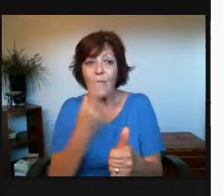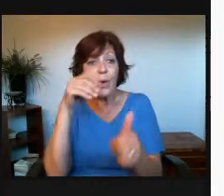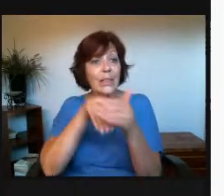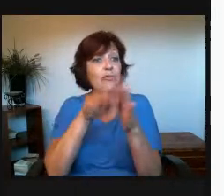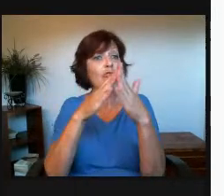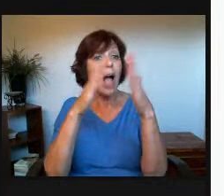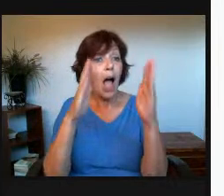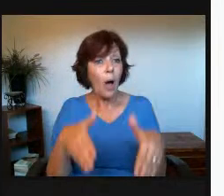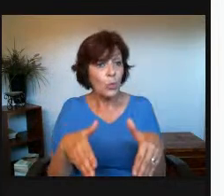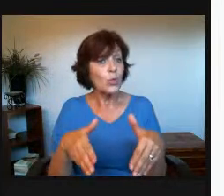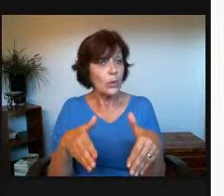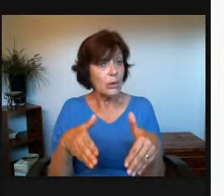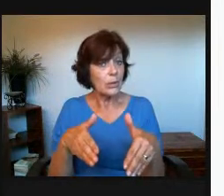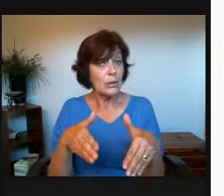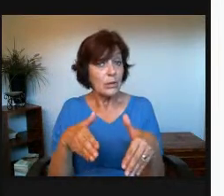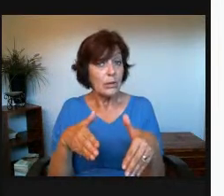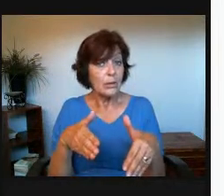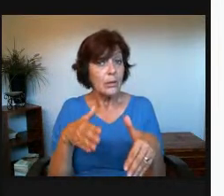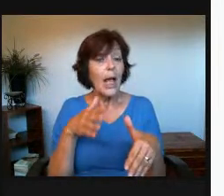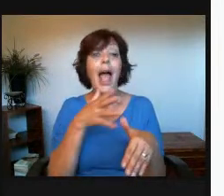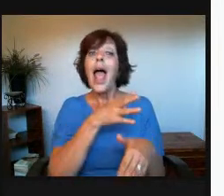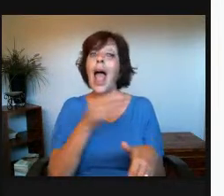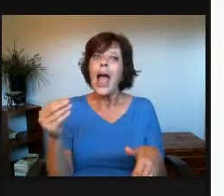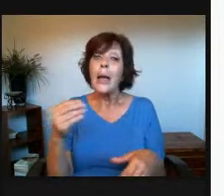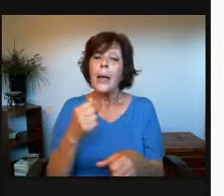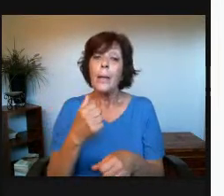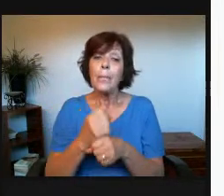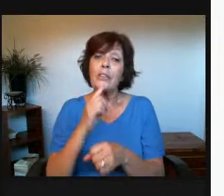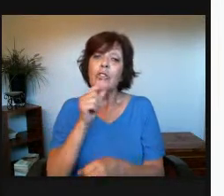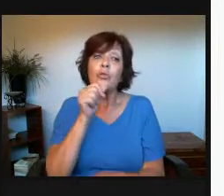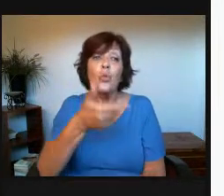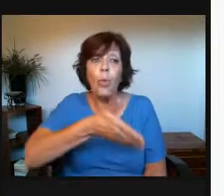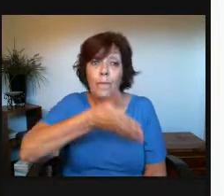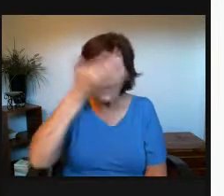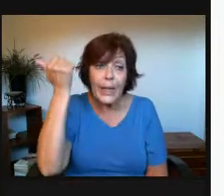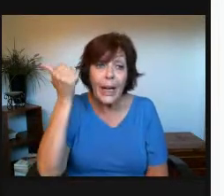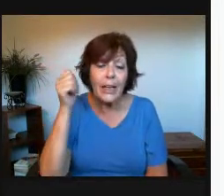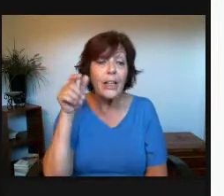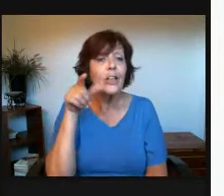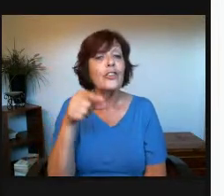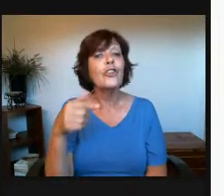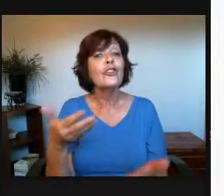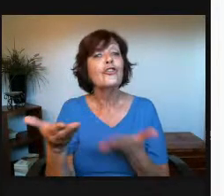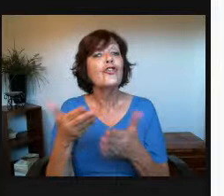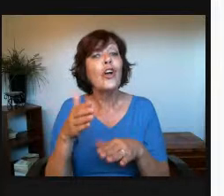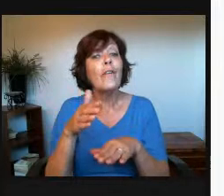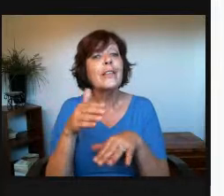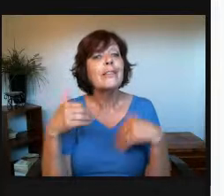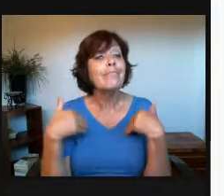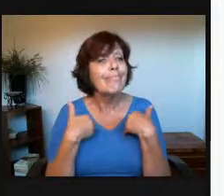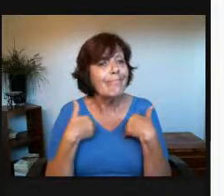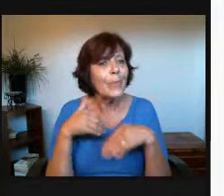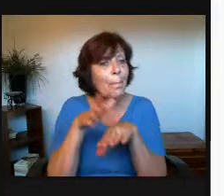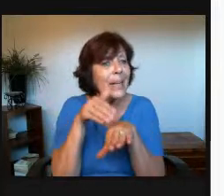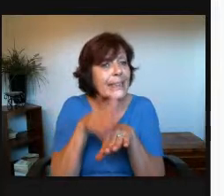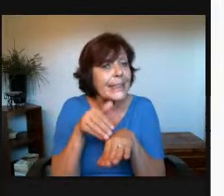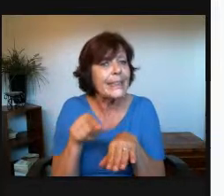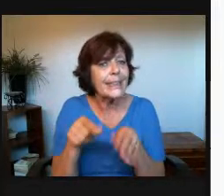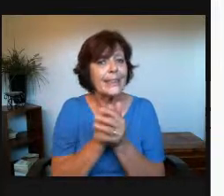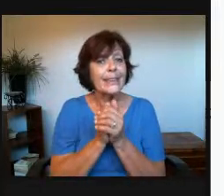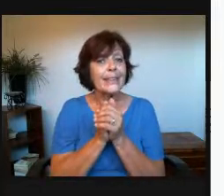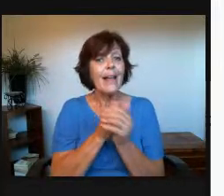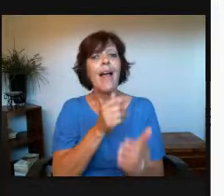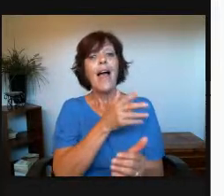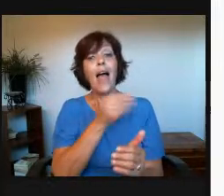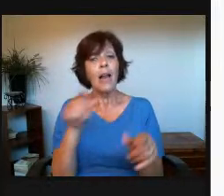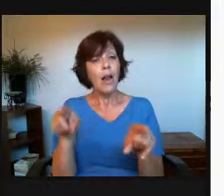household. And we want to make sure that you don't forget your service animals or your pets. And then